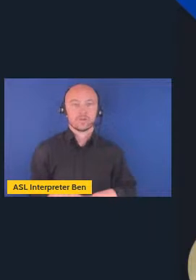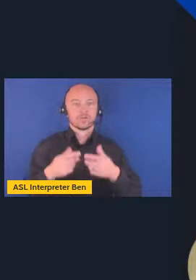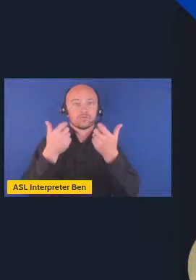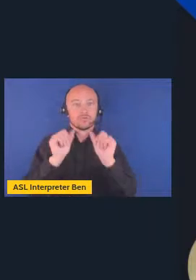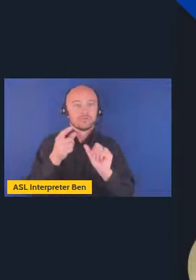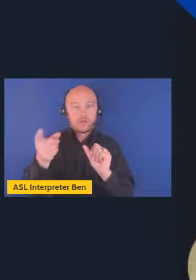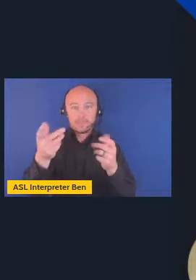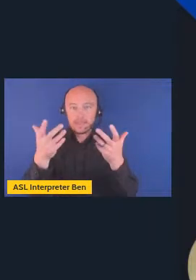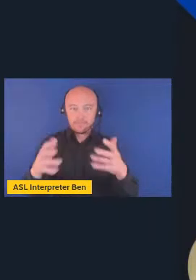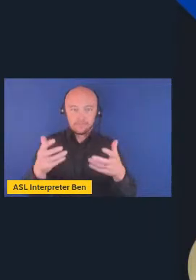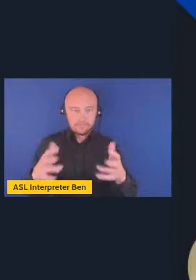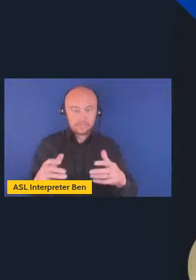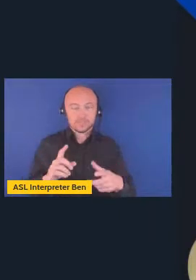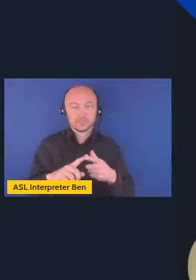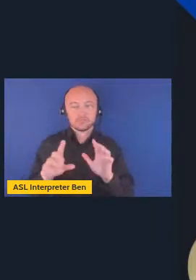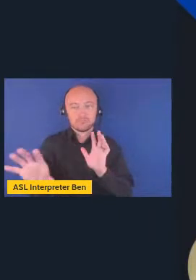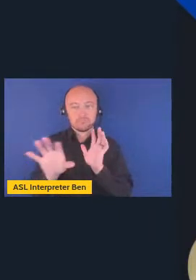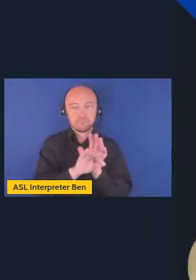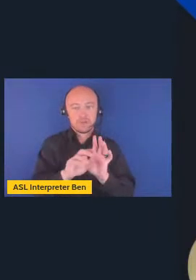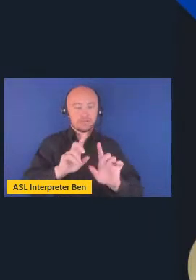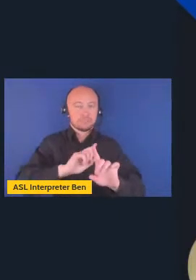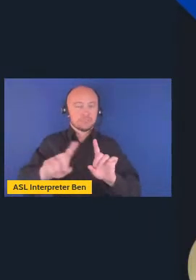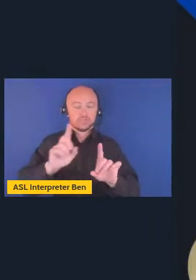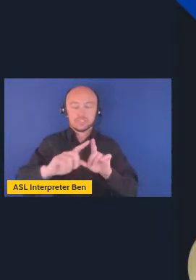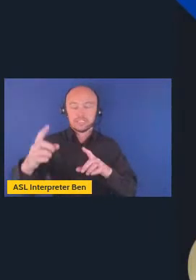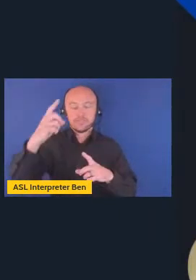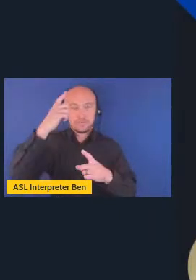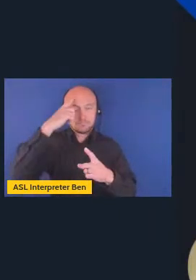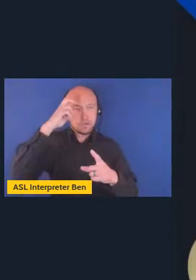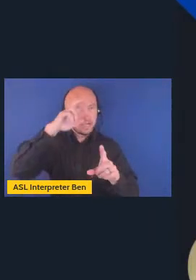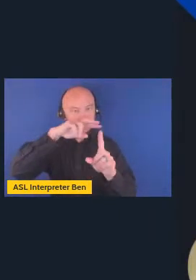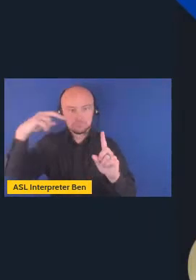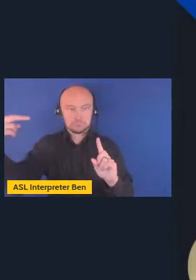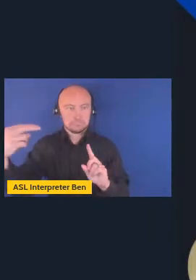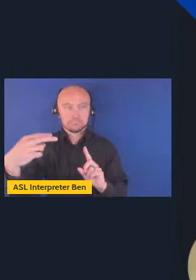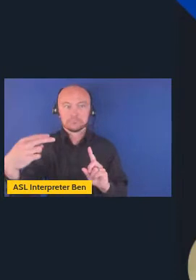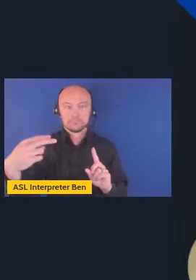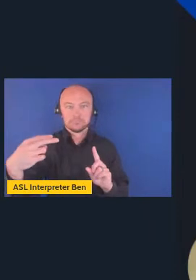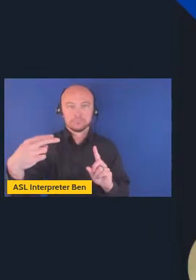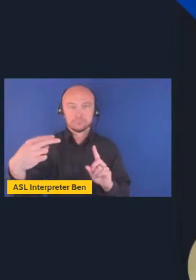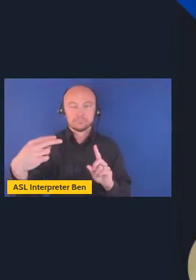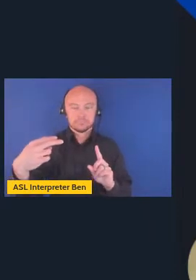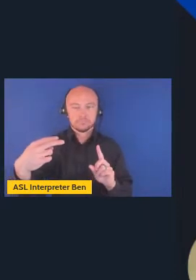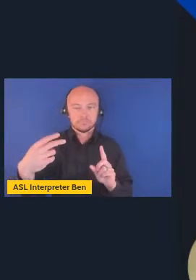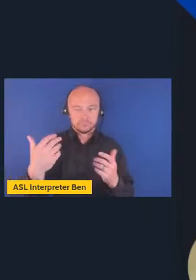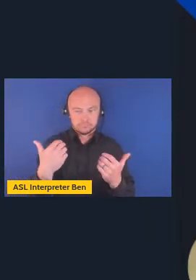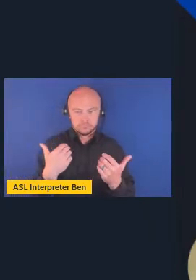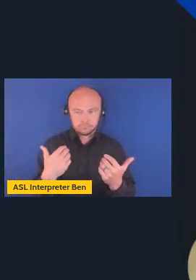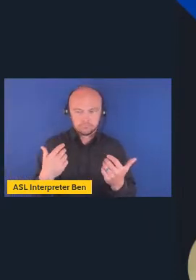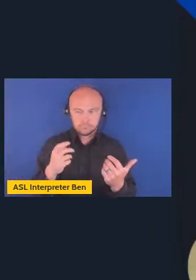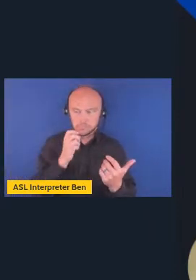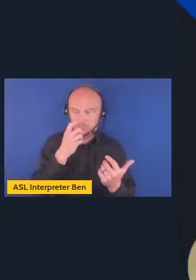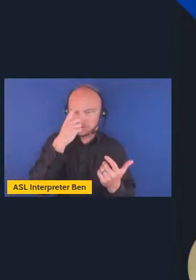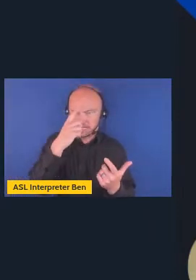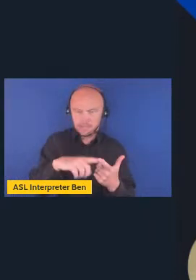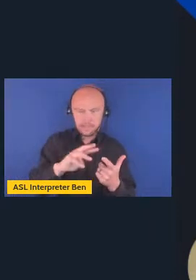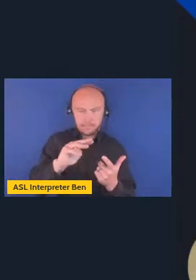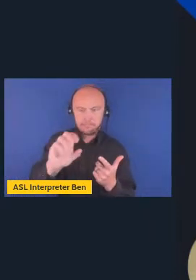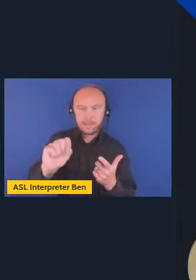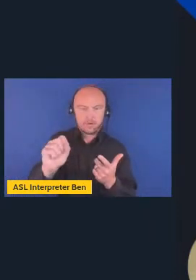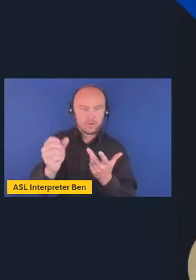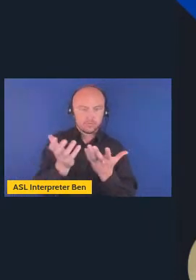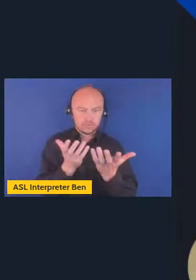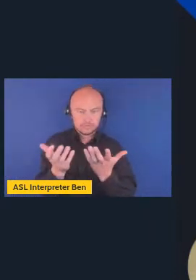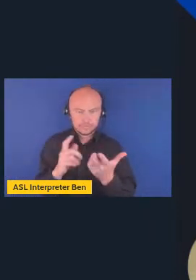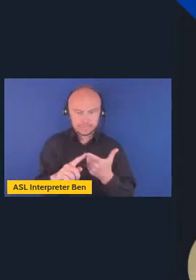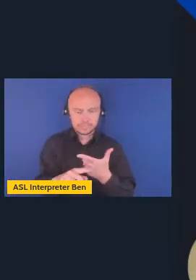we found that it was a different mind shift. We had to not think about microservices, but